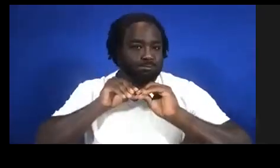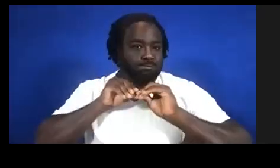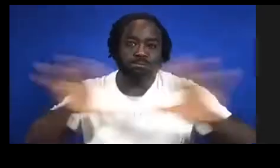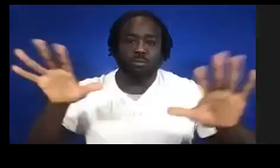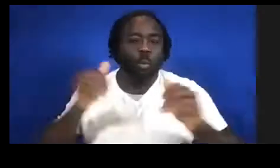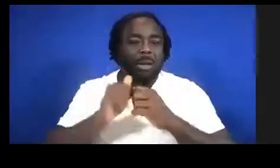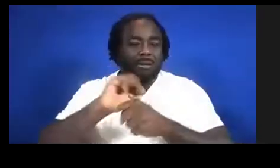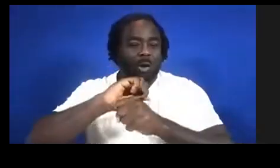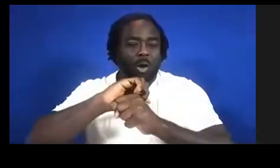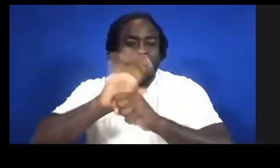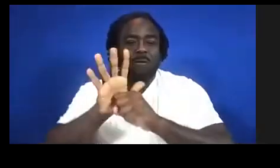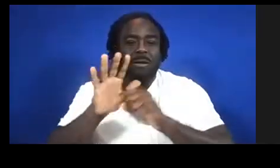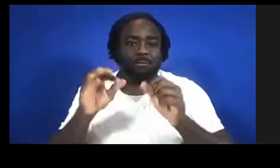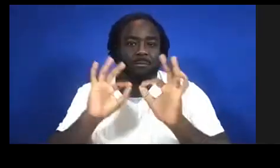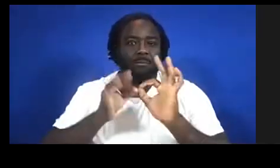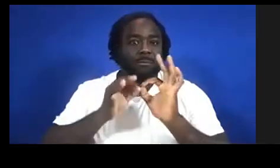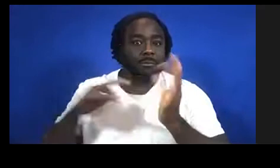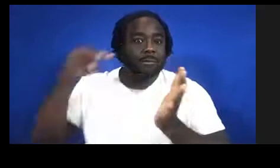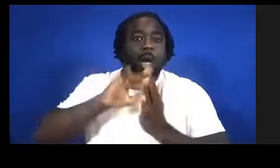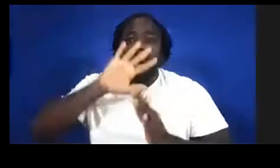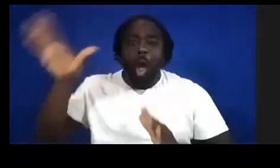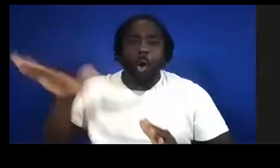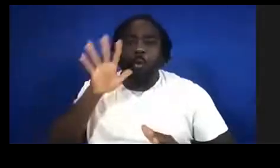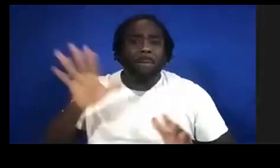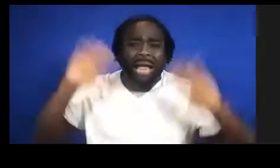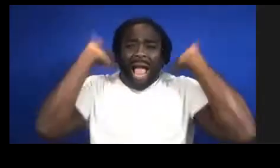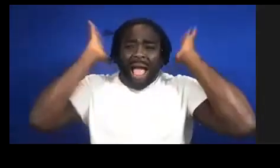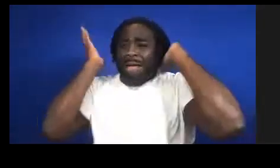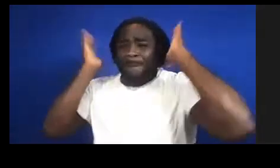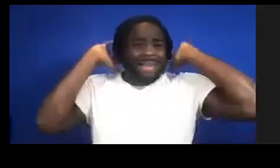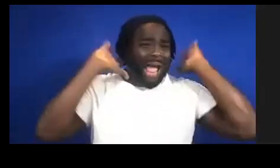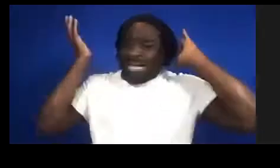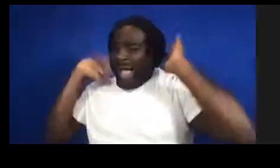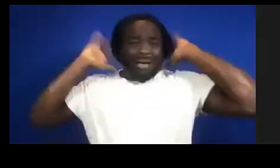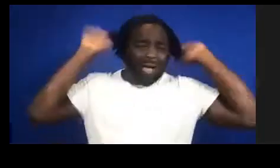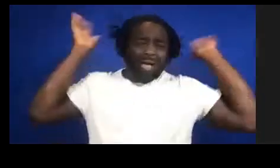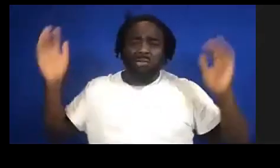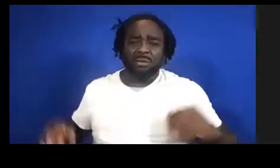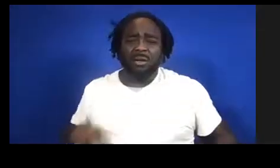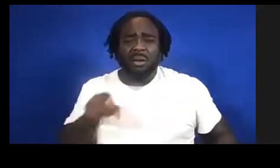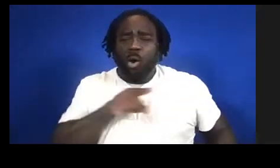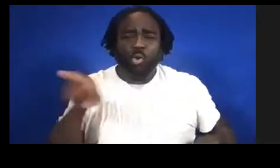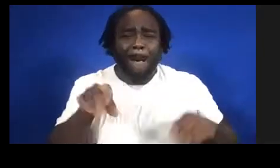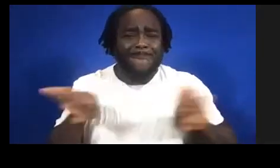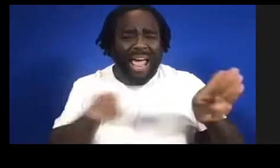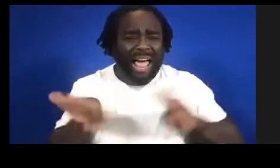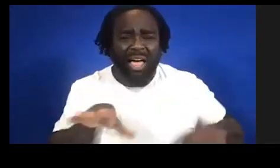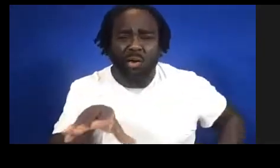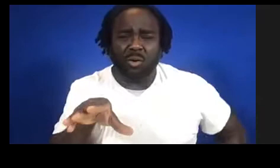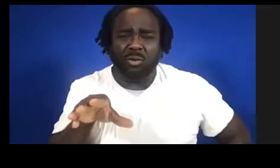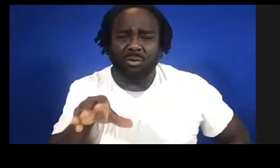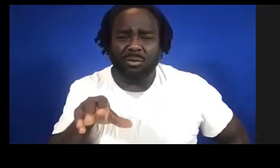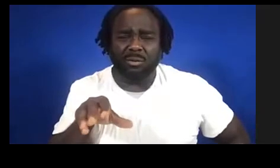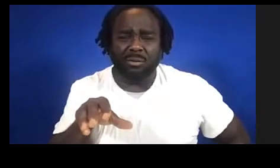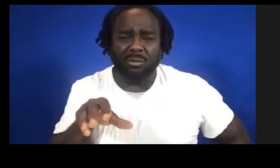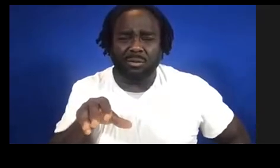afternoon. I know he had a video that went viral of him interpreting, all these people who were sprung